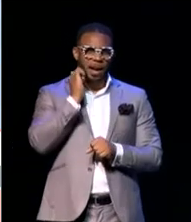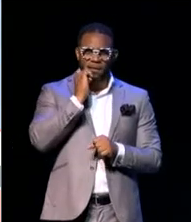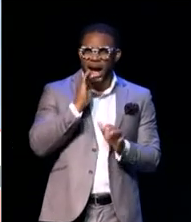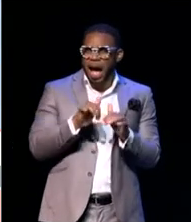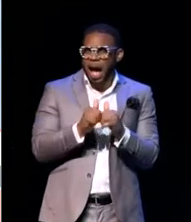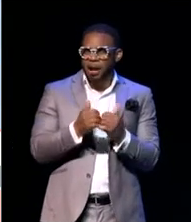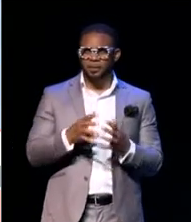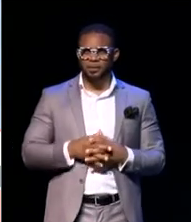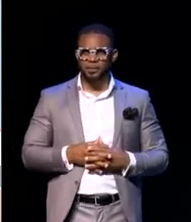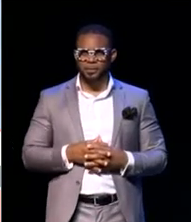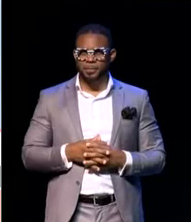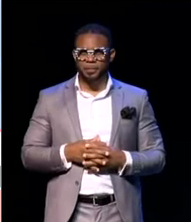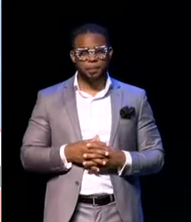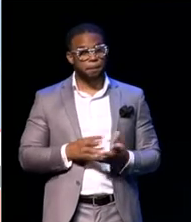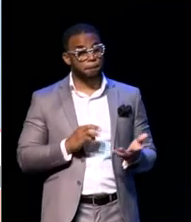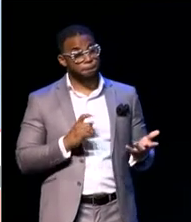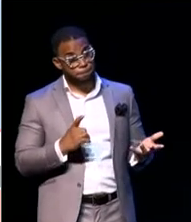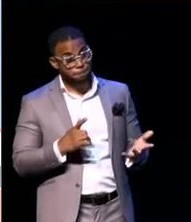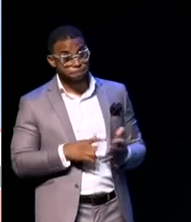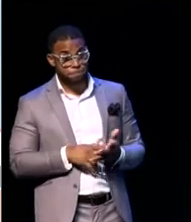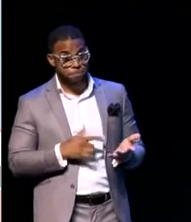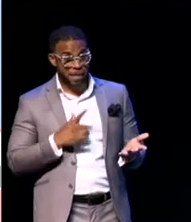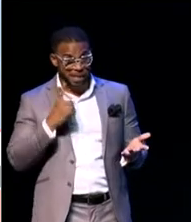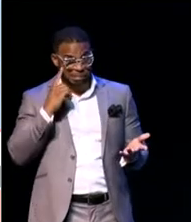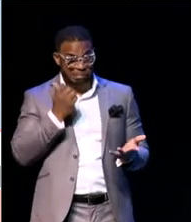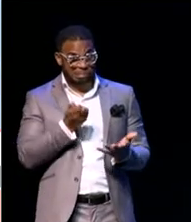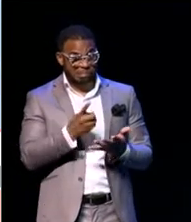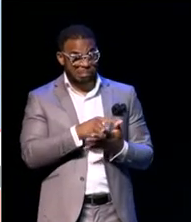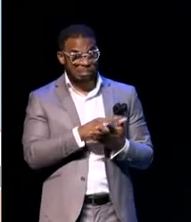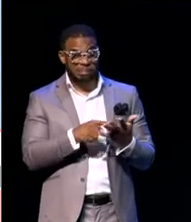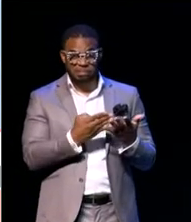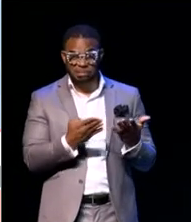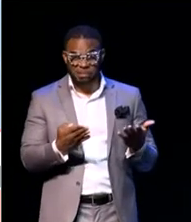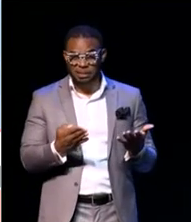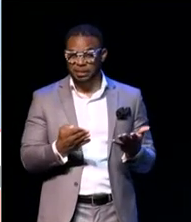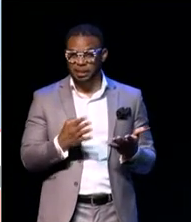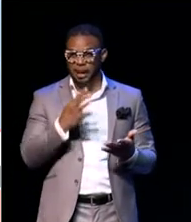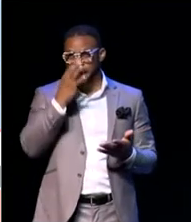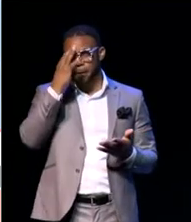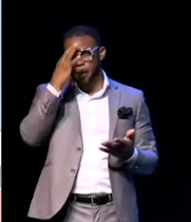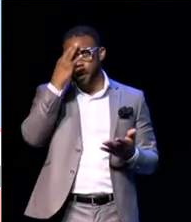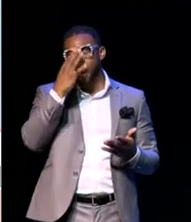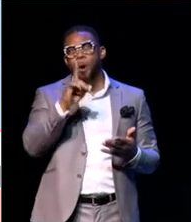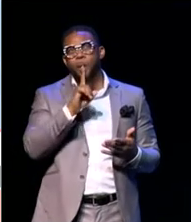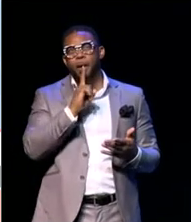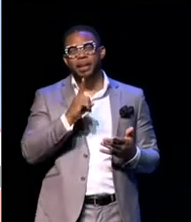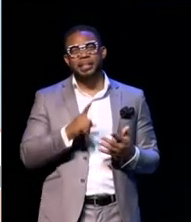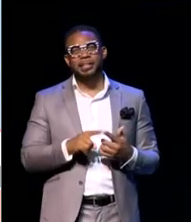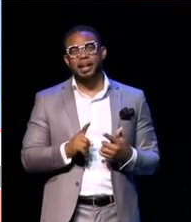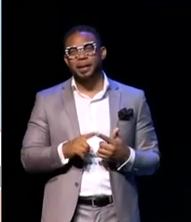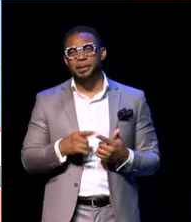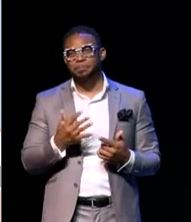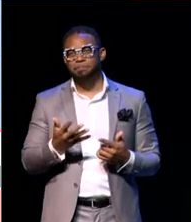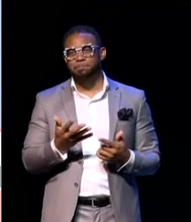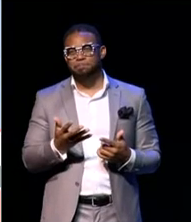day? Well, I think there are several things. One is